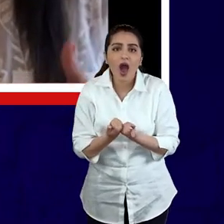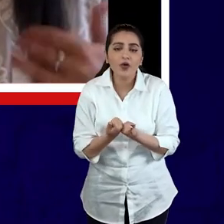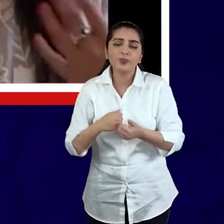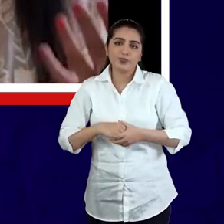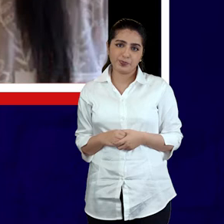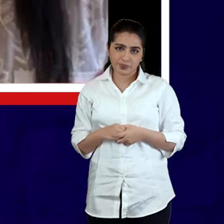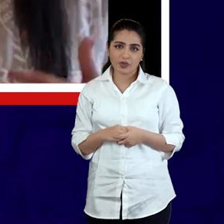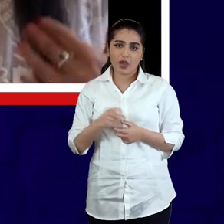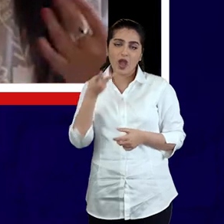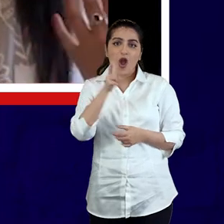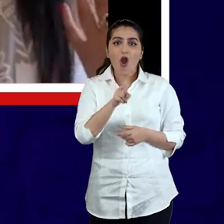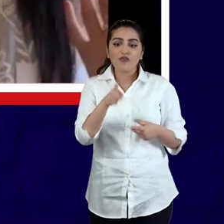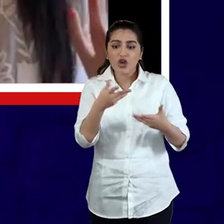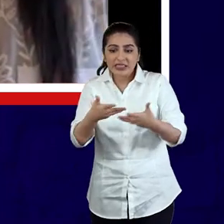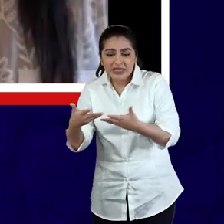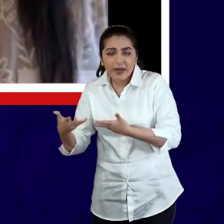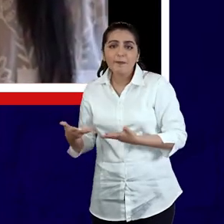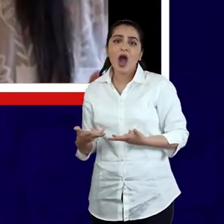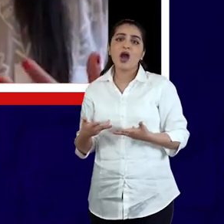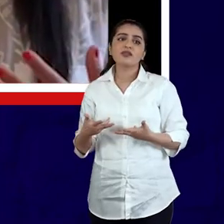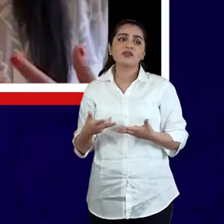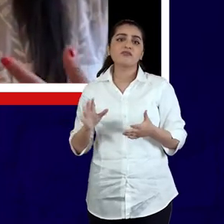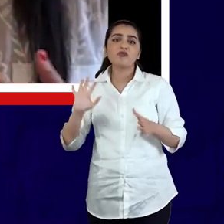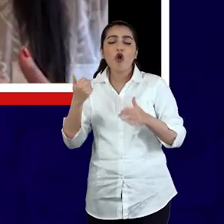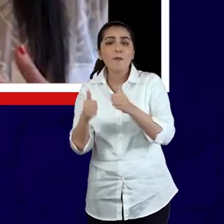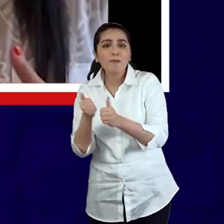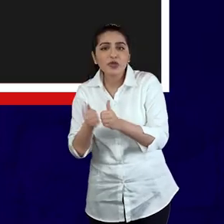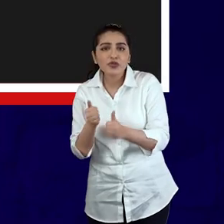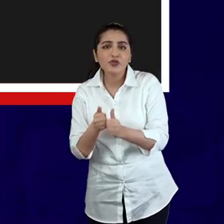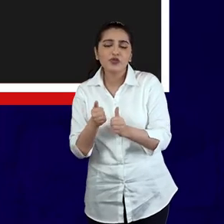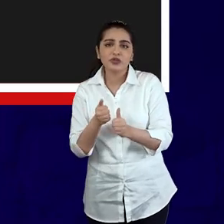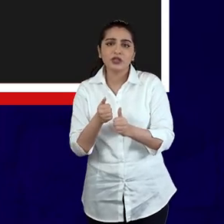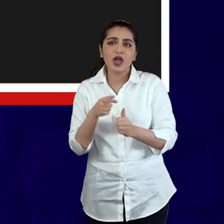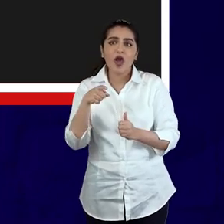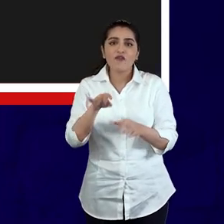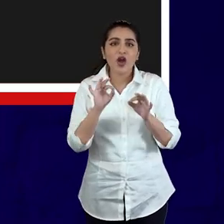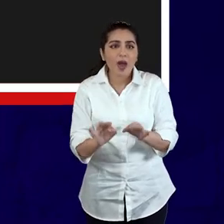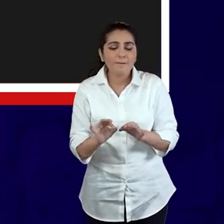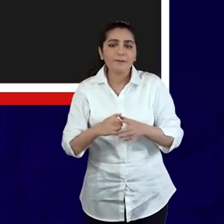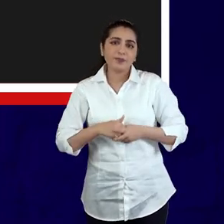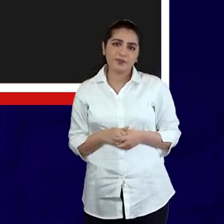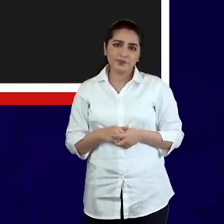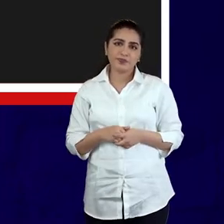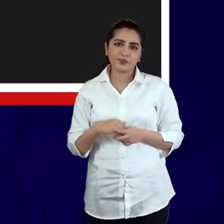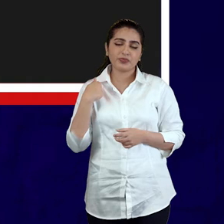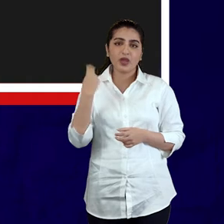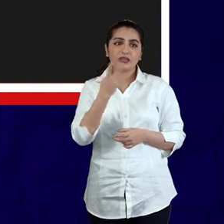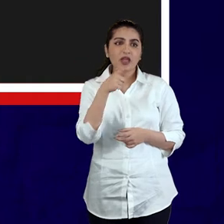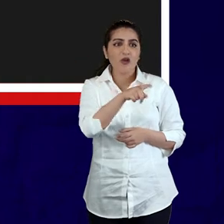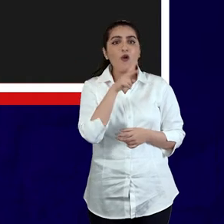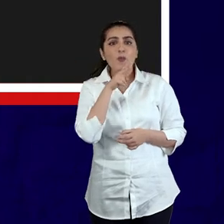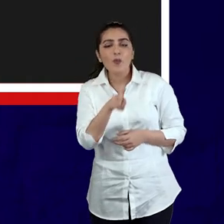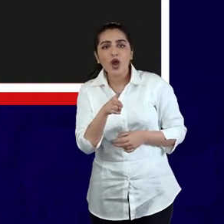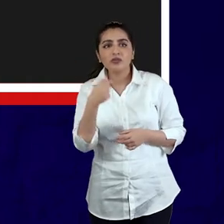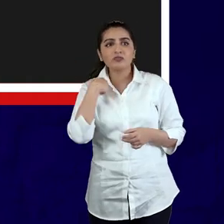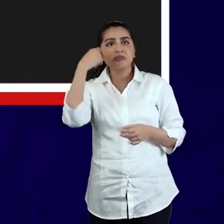children, they carry water, they carry materials. So I think that's a beautiful sentiment. And like I said, these